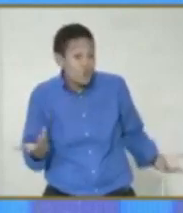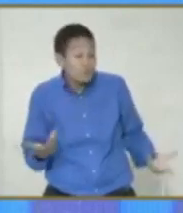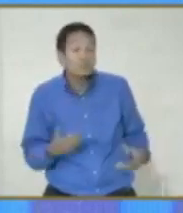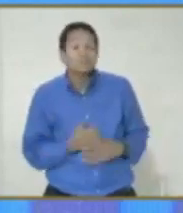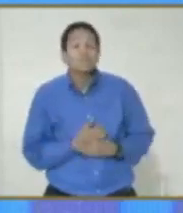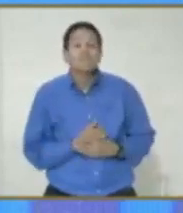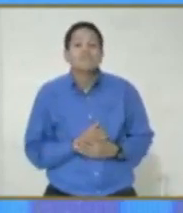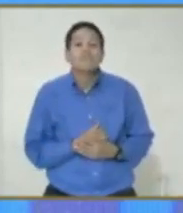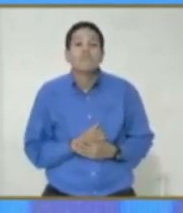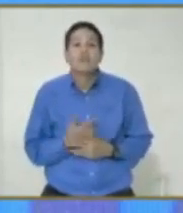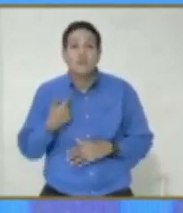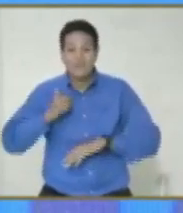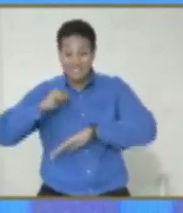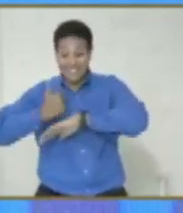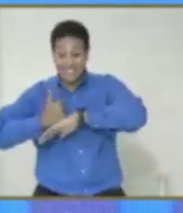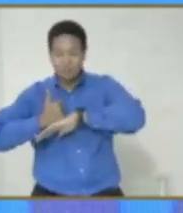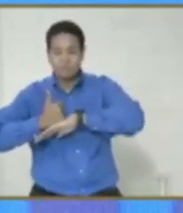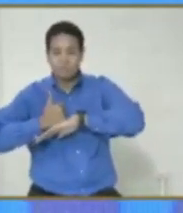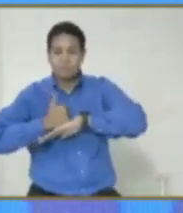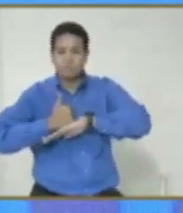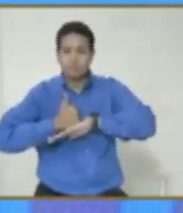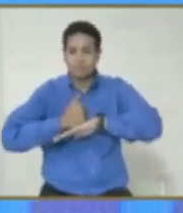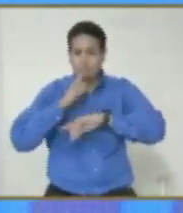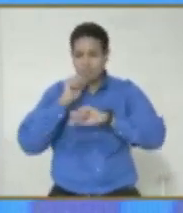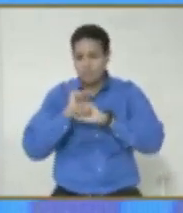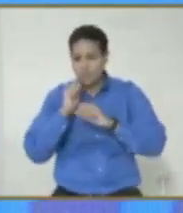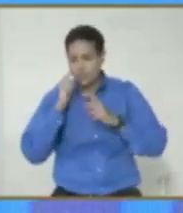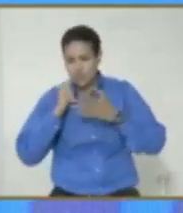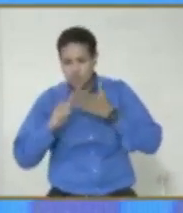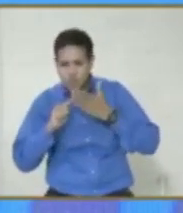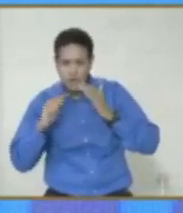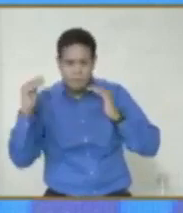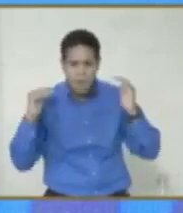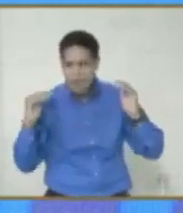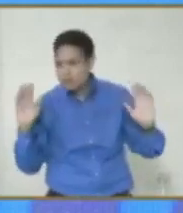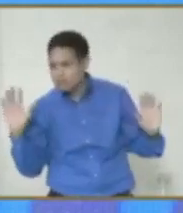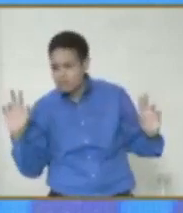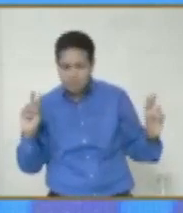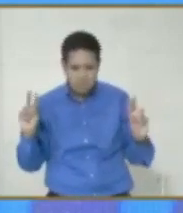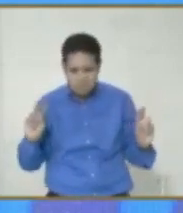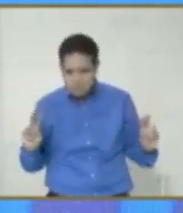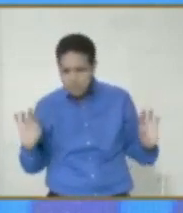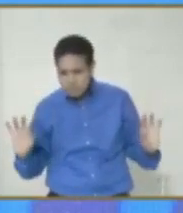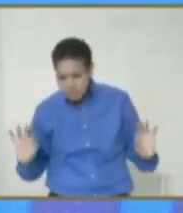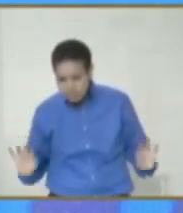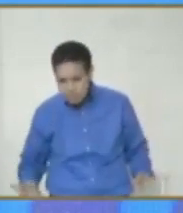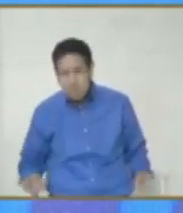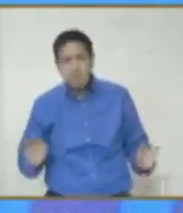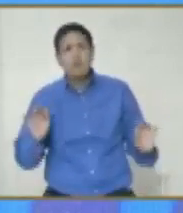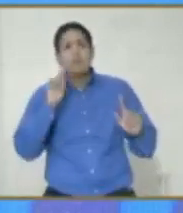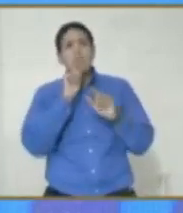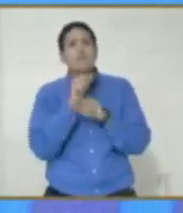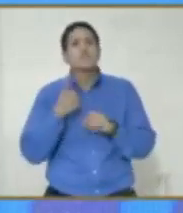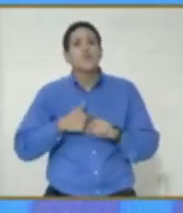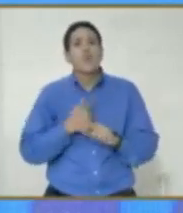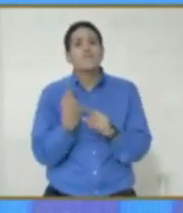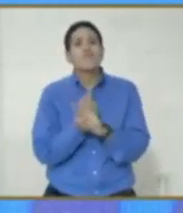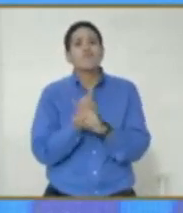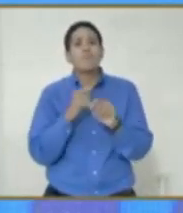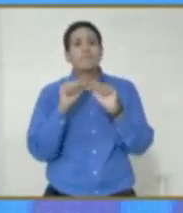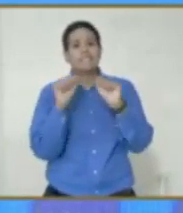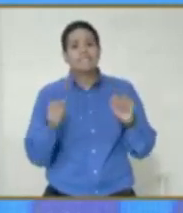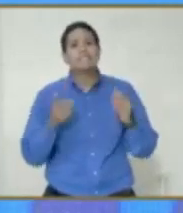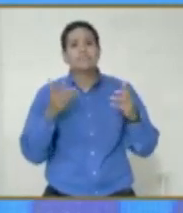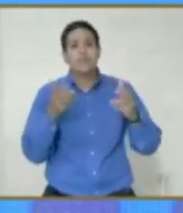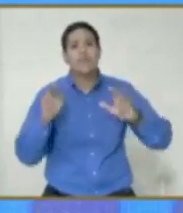what we have put in place to ensure that we have the proper systems in